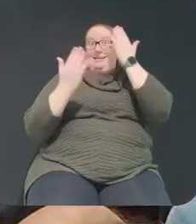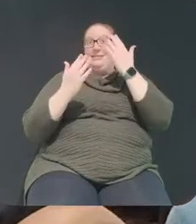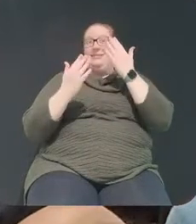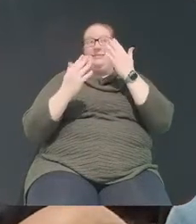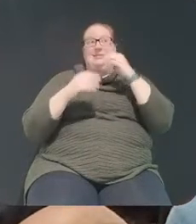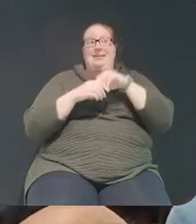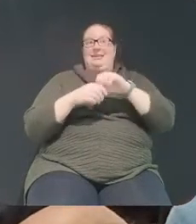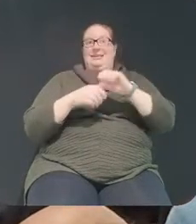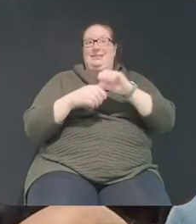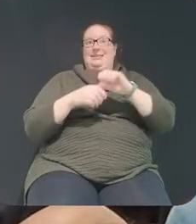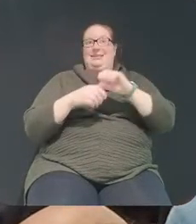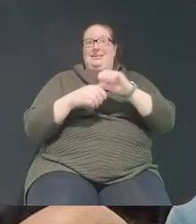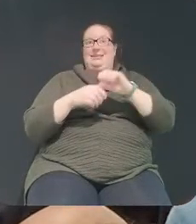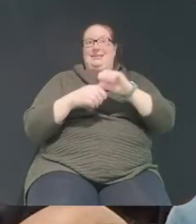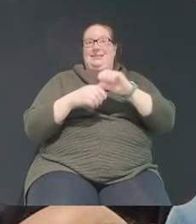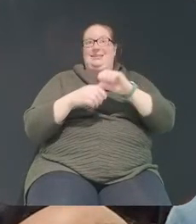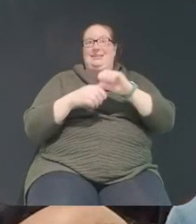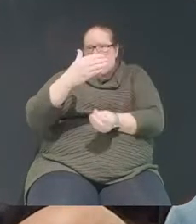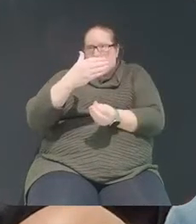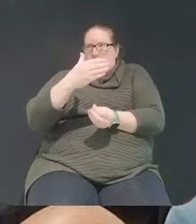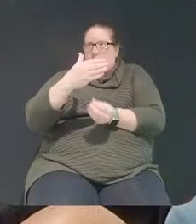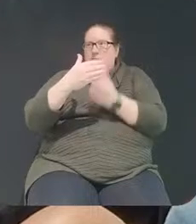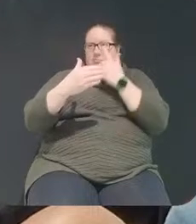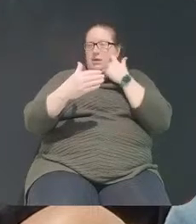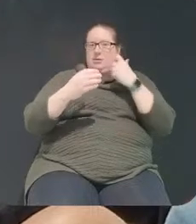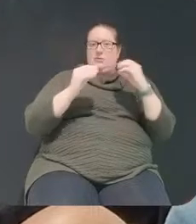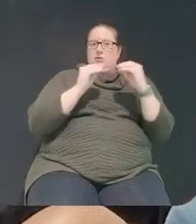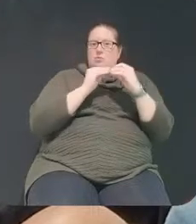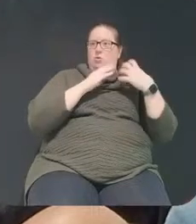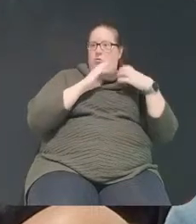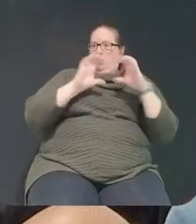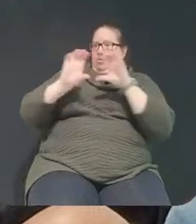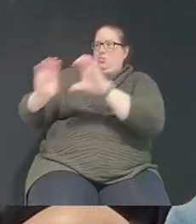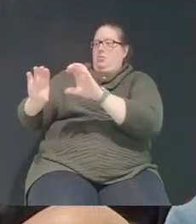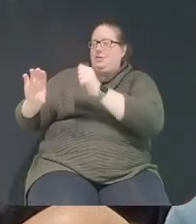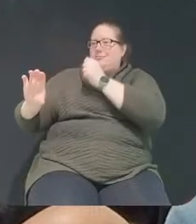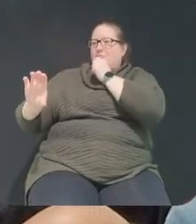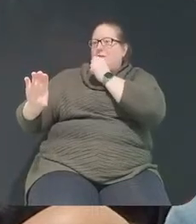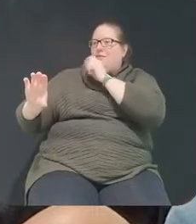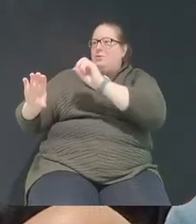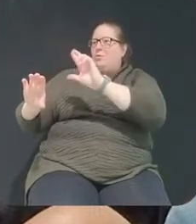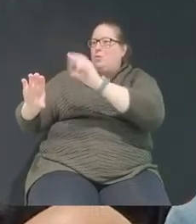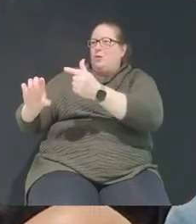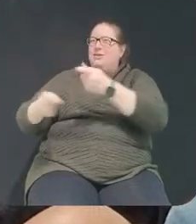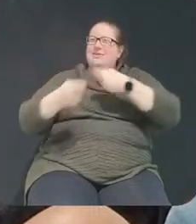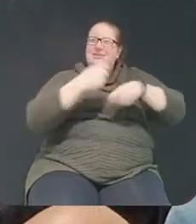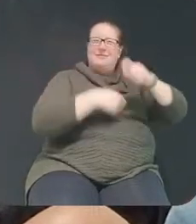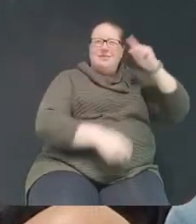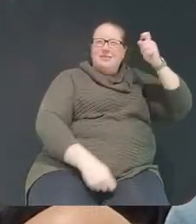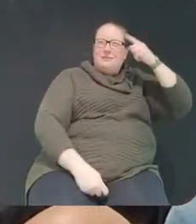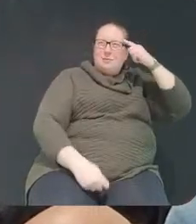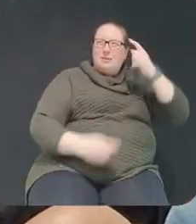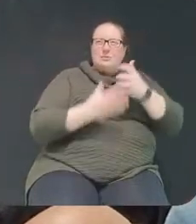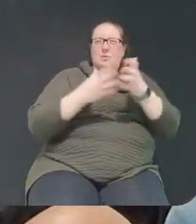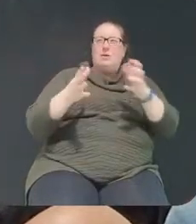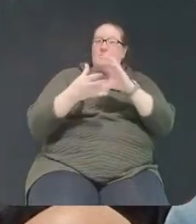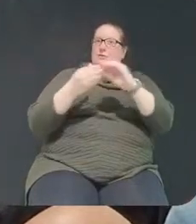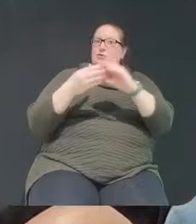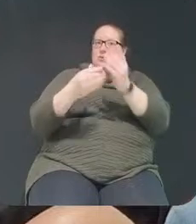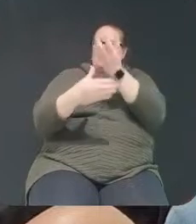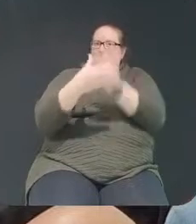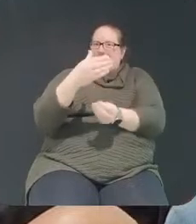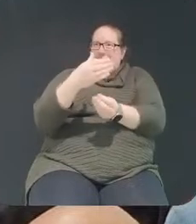was pushed onto these private entities more so than the government itself, if that makes sense.